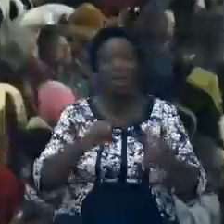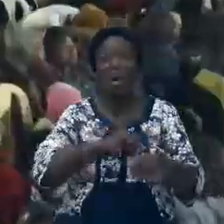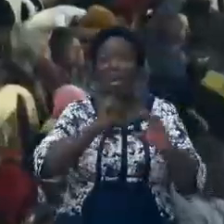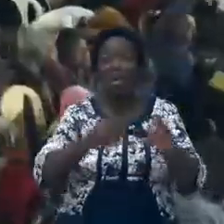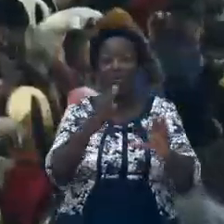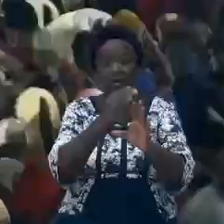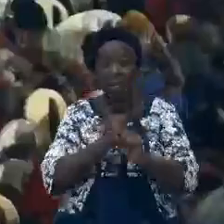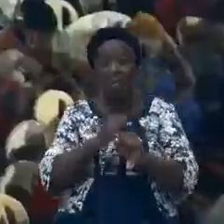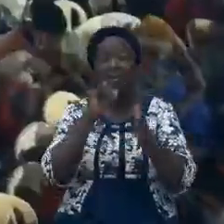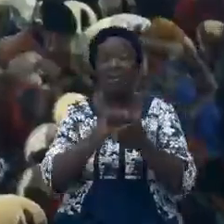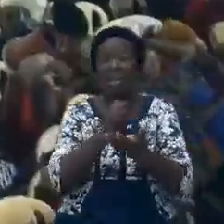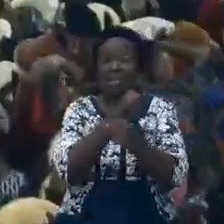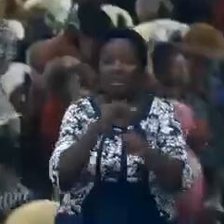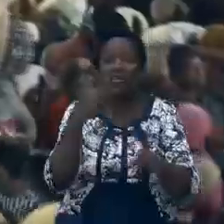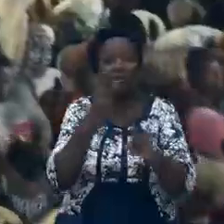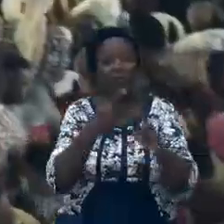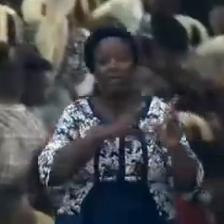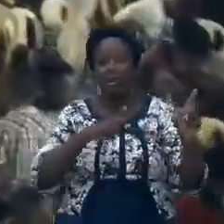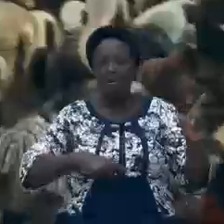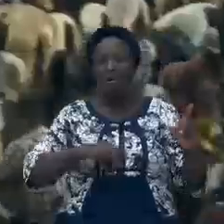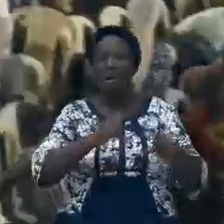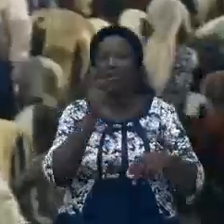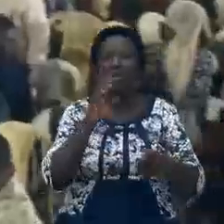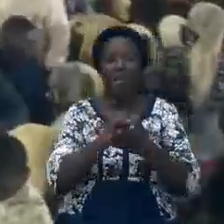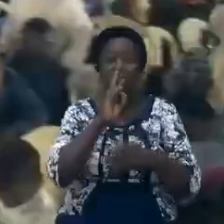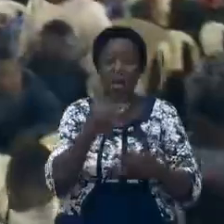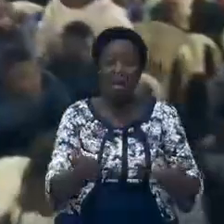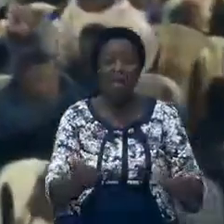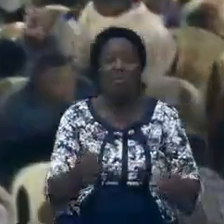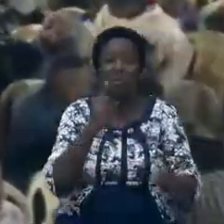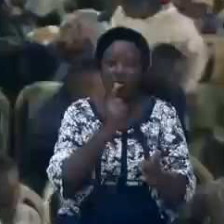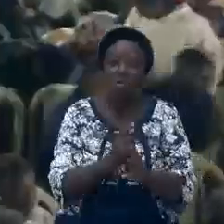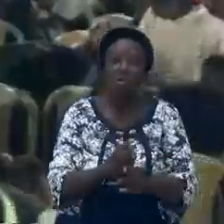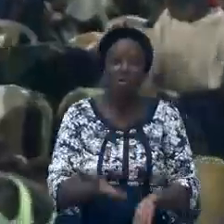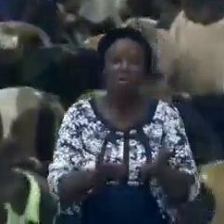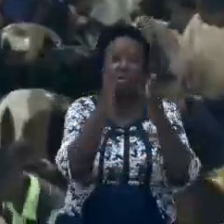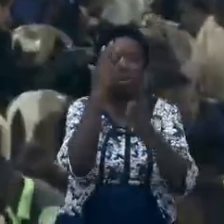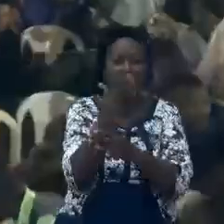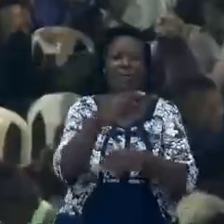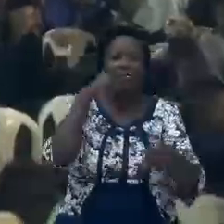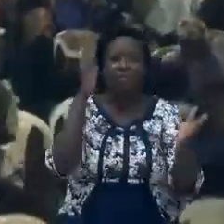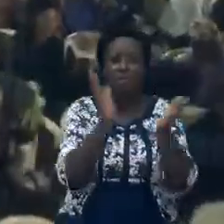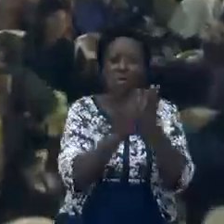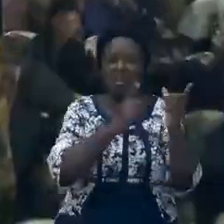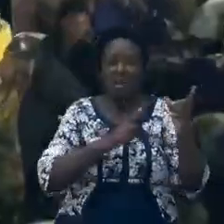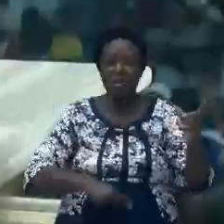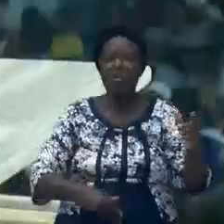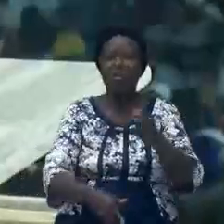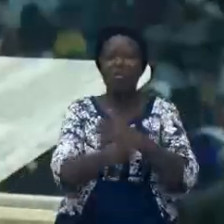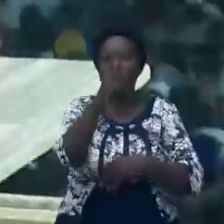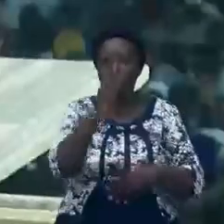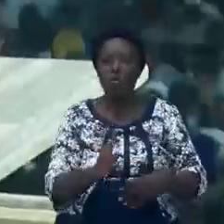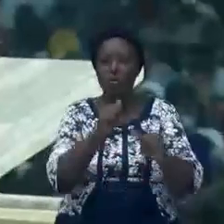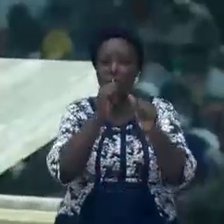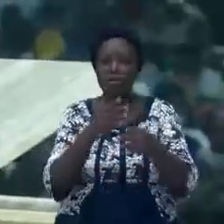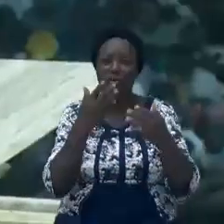I can receive that salvation of the Lord. Wherever you are, just raise up your hand. Praise the